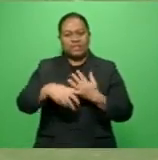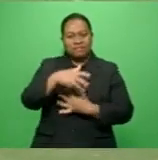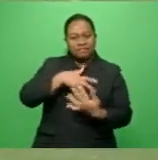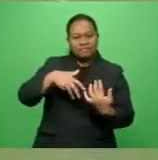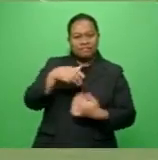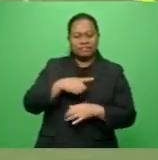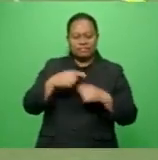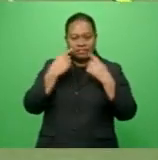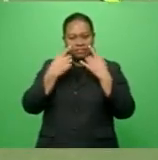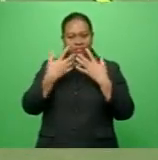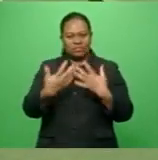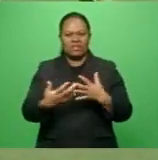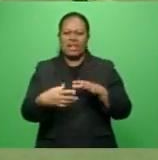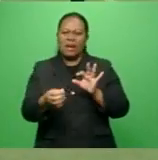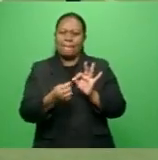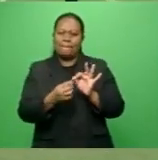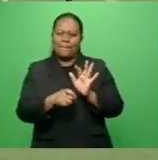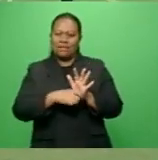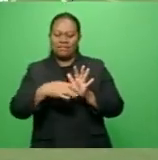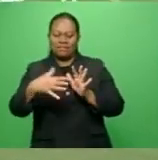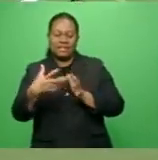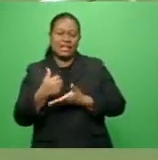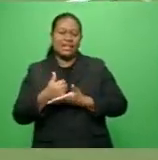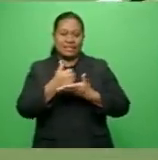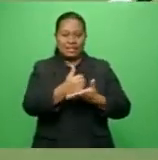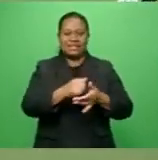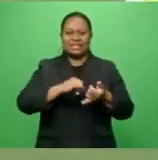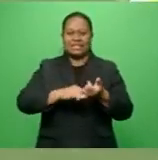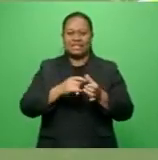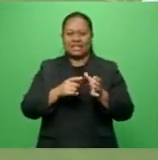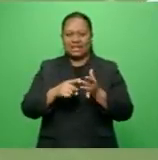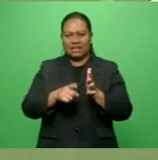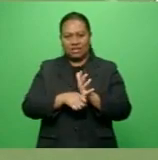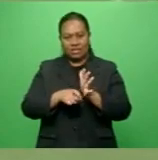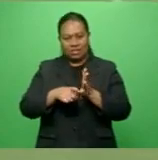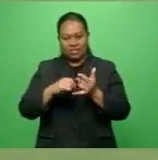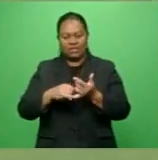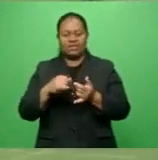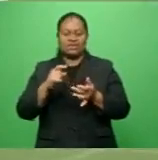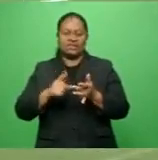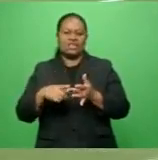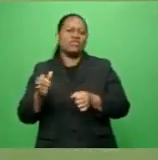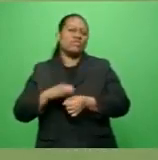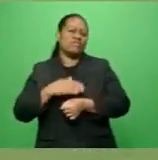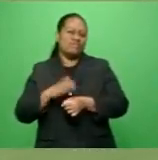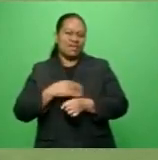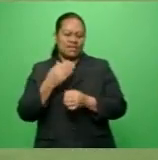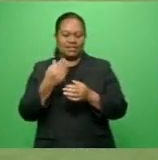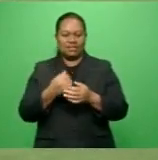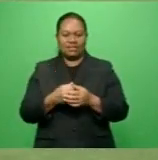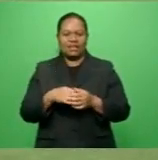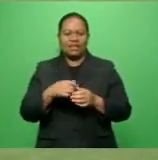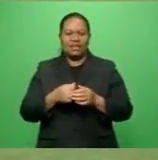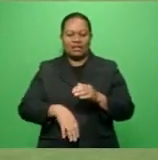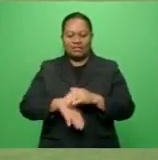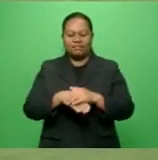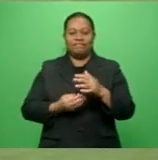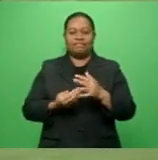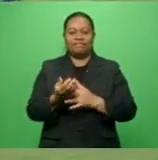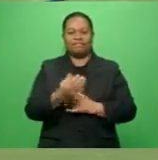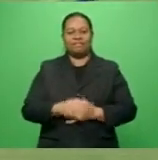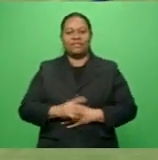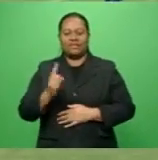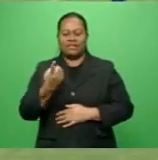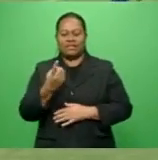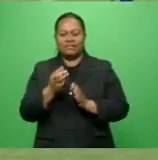and Felipe Mbara Vilala assisted Sairusi Nalombo with his first goal for the Whites in the 48th minute.